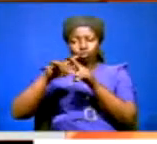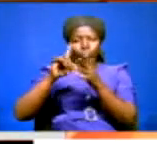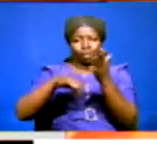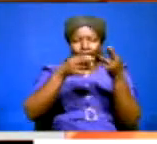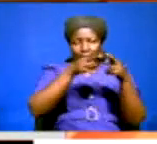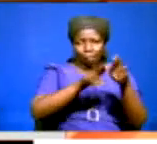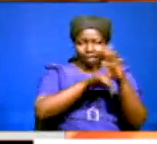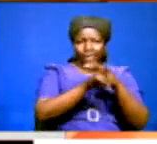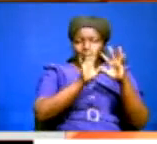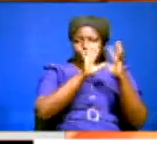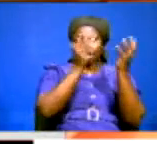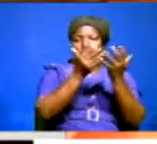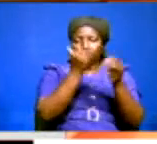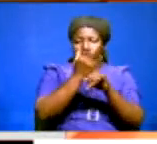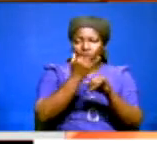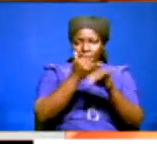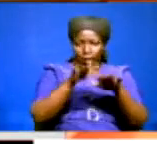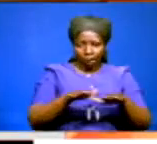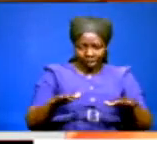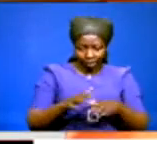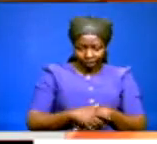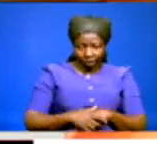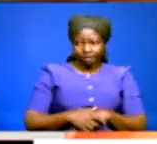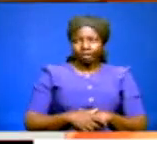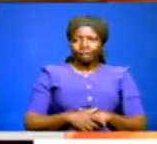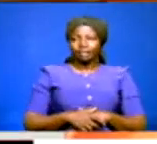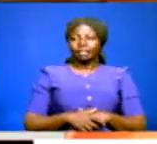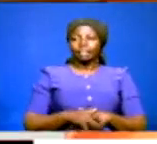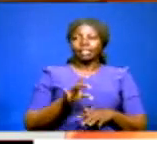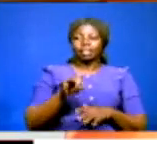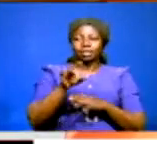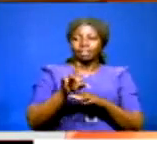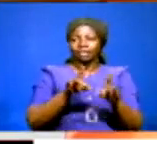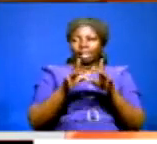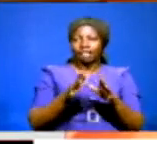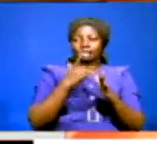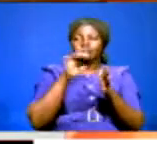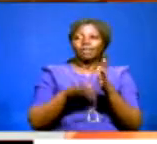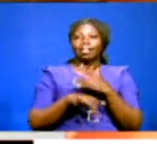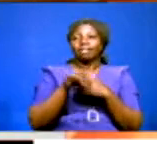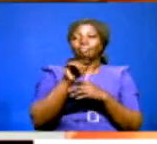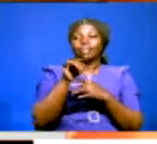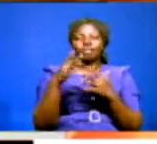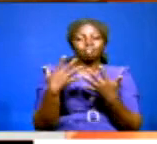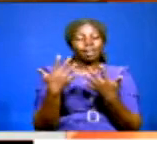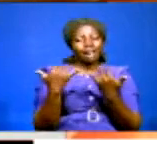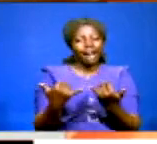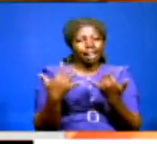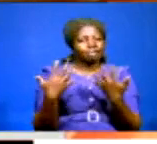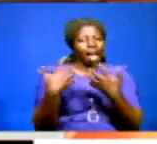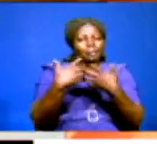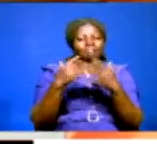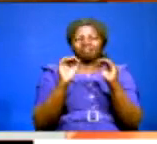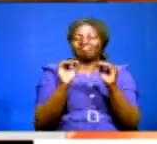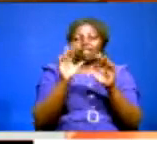executive officer of the Village Formula Joram Mwinamo says the current mismatch education curriculum and industry demands